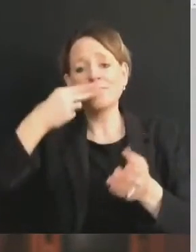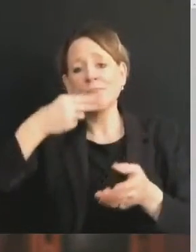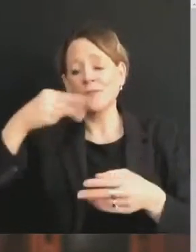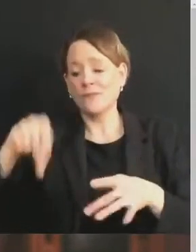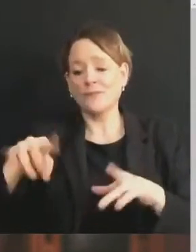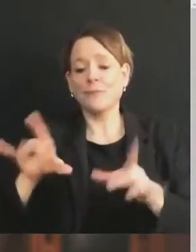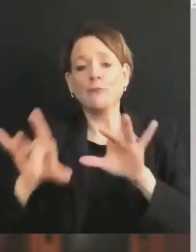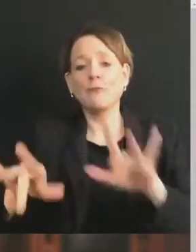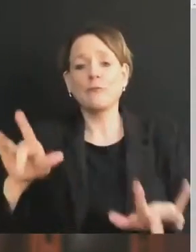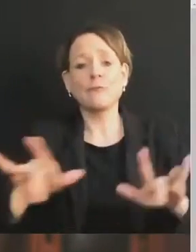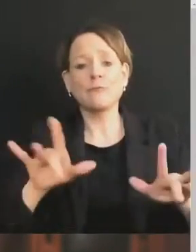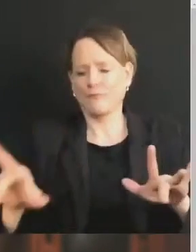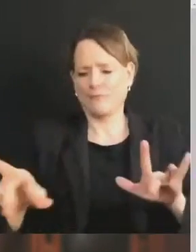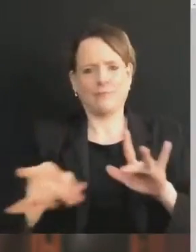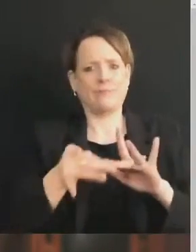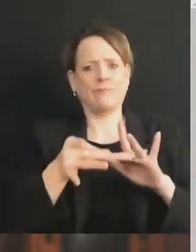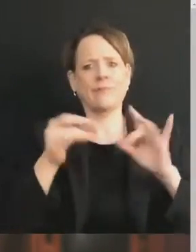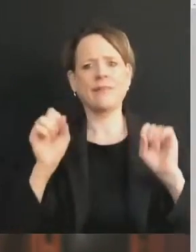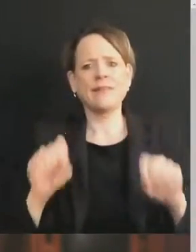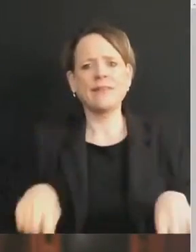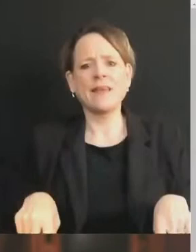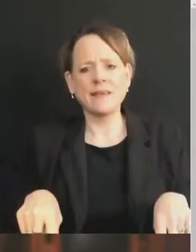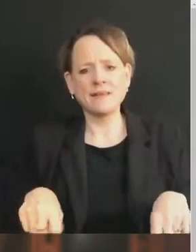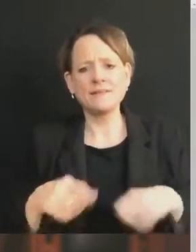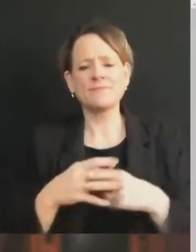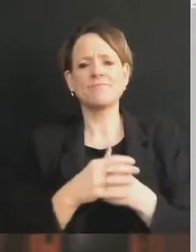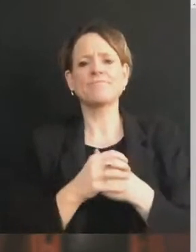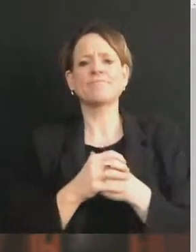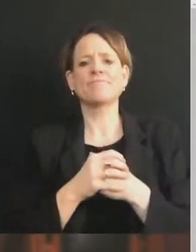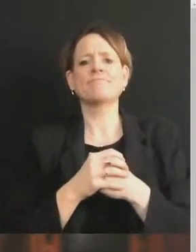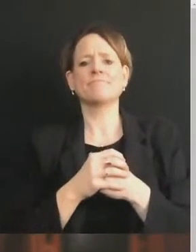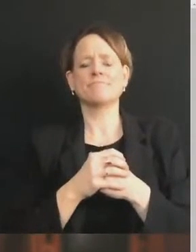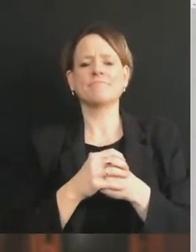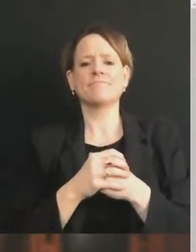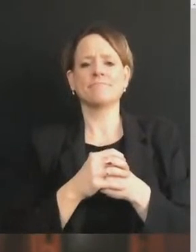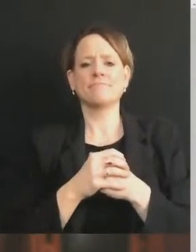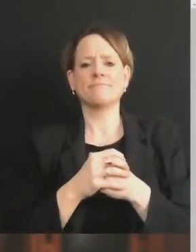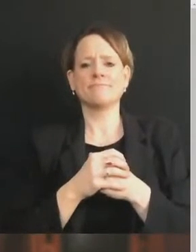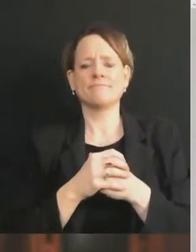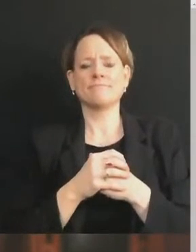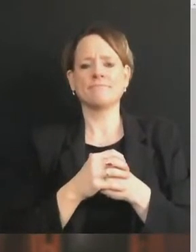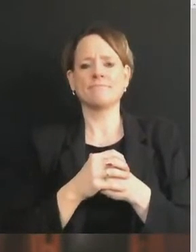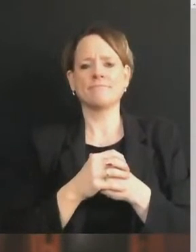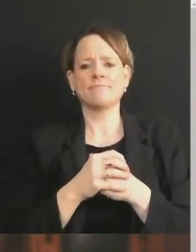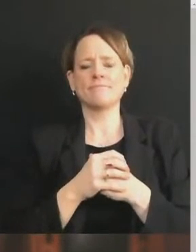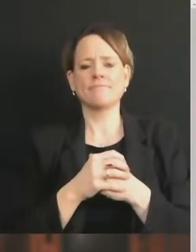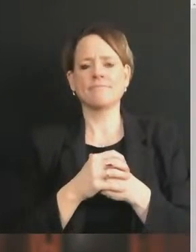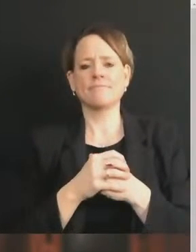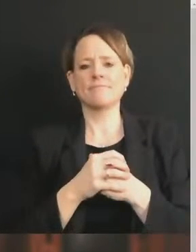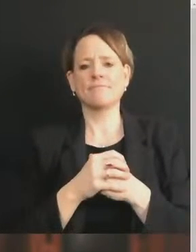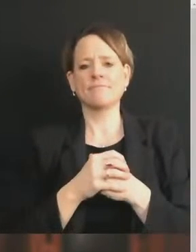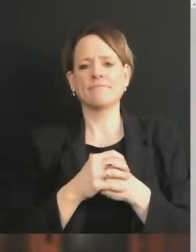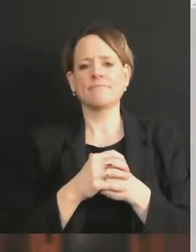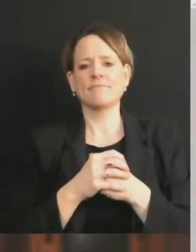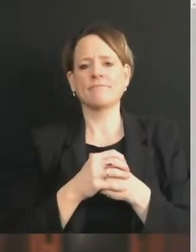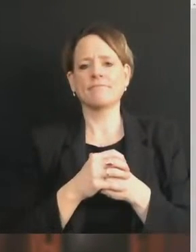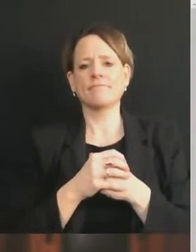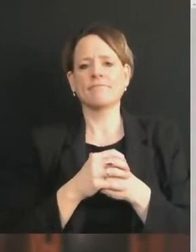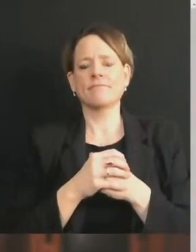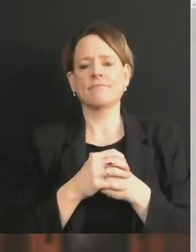kinds of contacts help spread the disease. So you need safe isolation away from other household